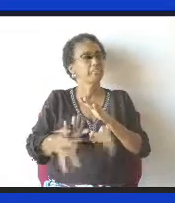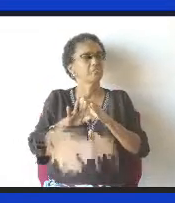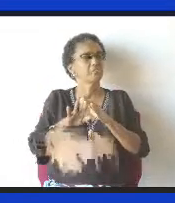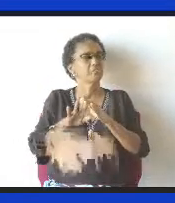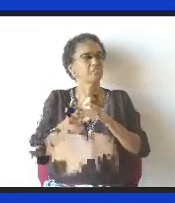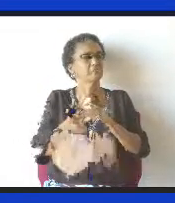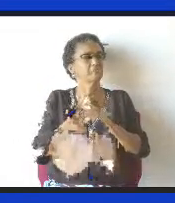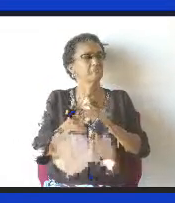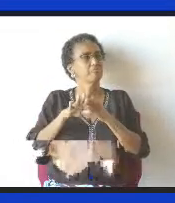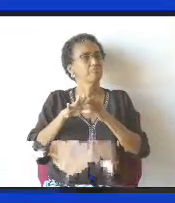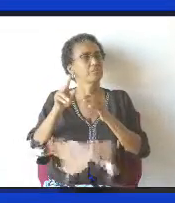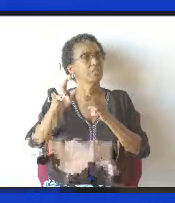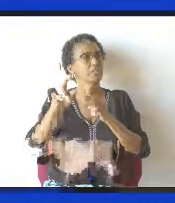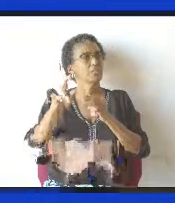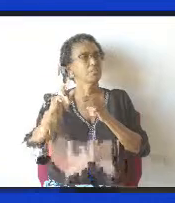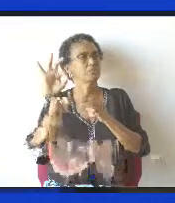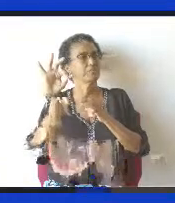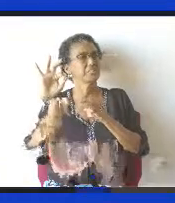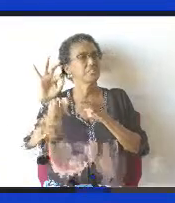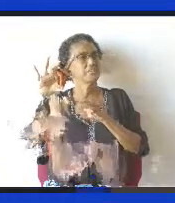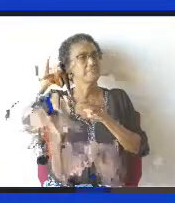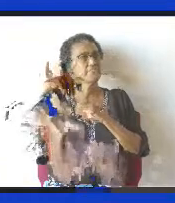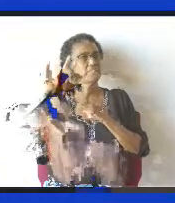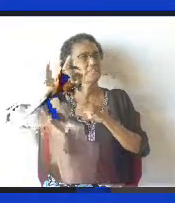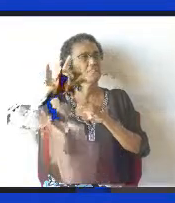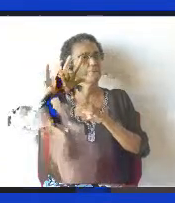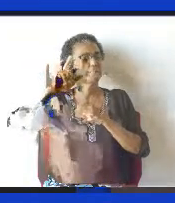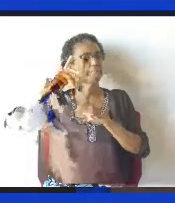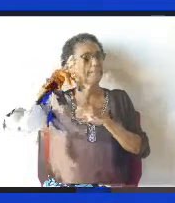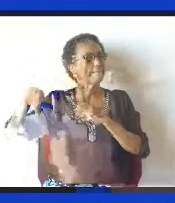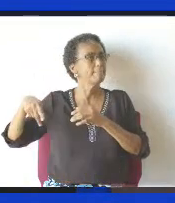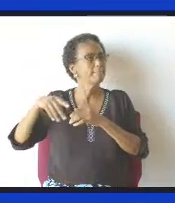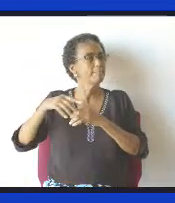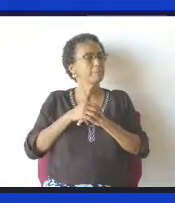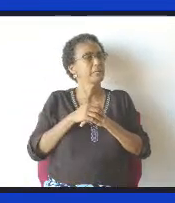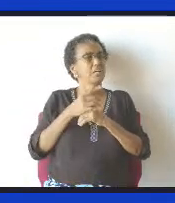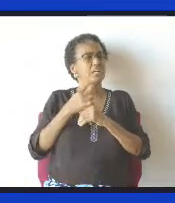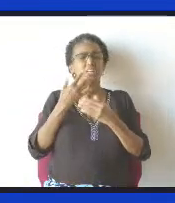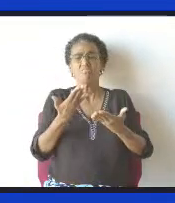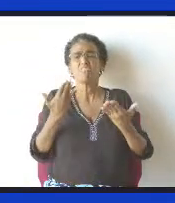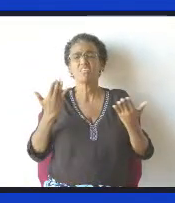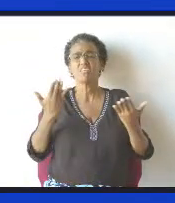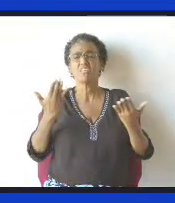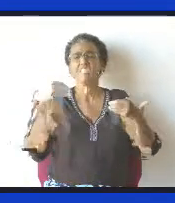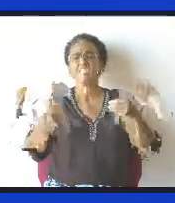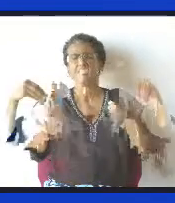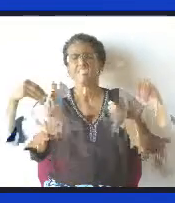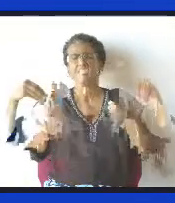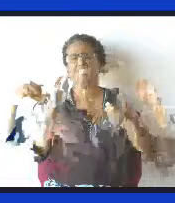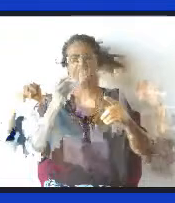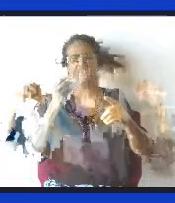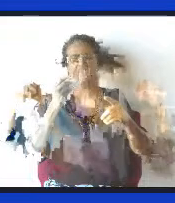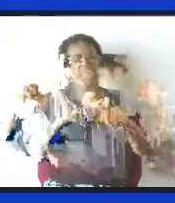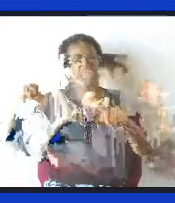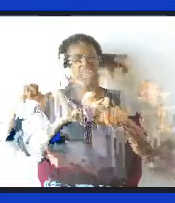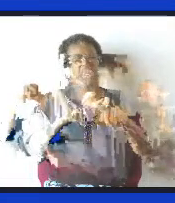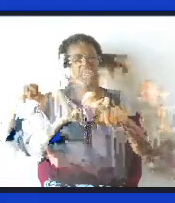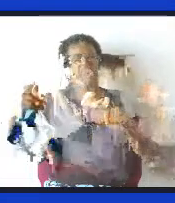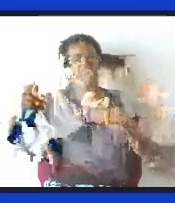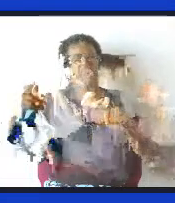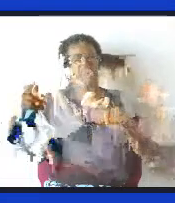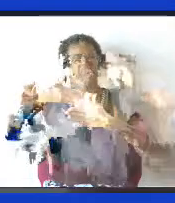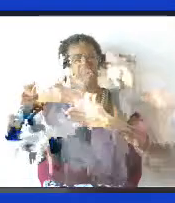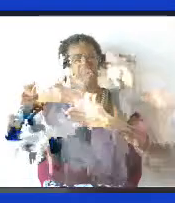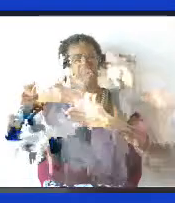Cardis, and there will be items on sale, ground provisions, pastries, soup, etc. And this is going to be after the